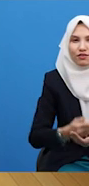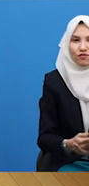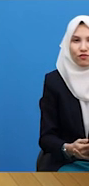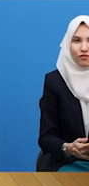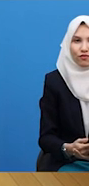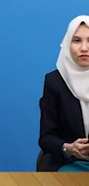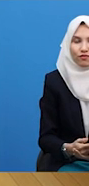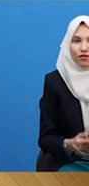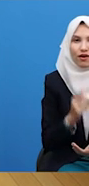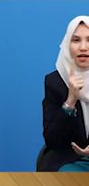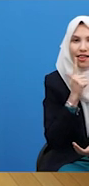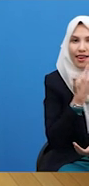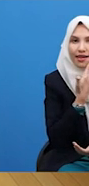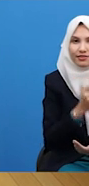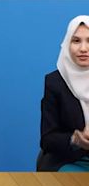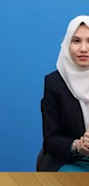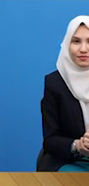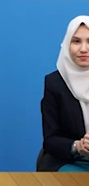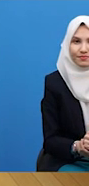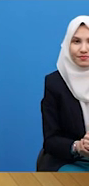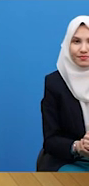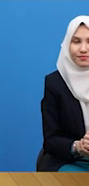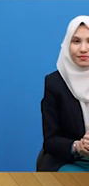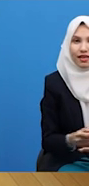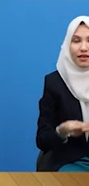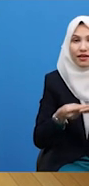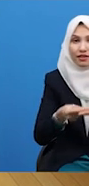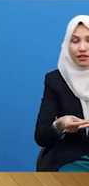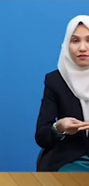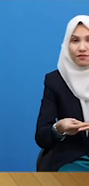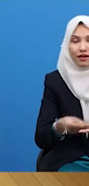Pick your choice and give a reason why.